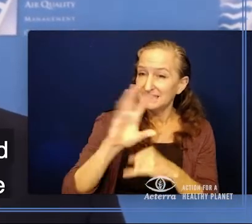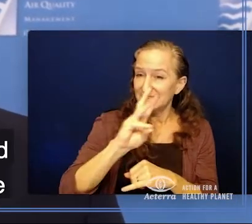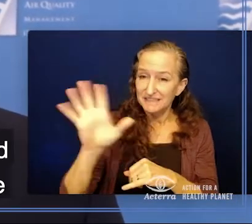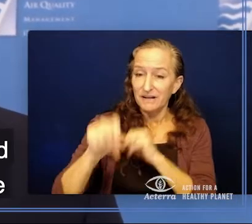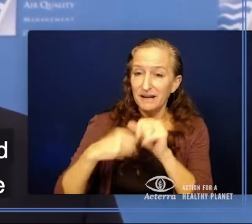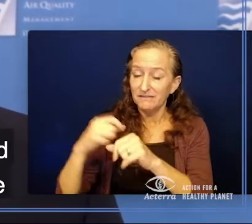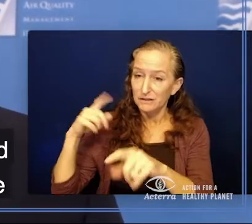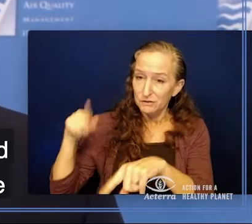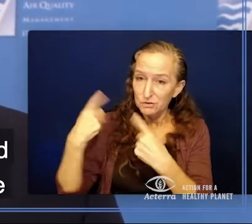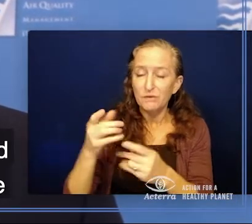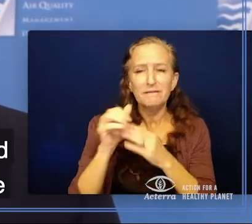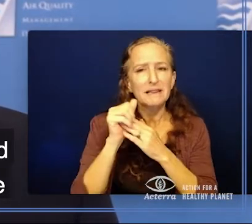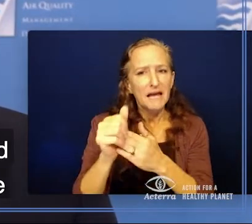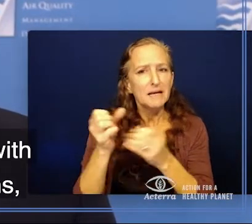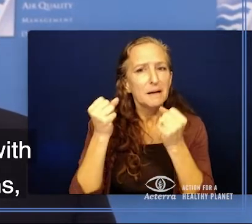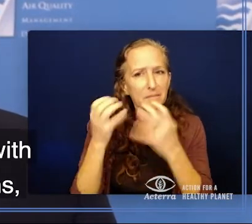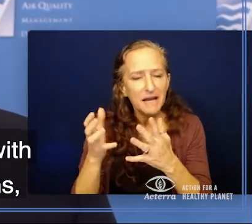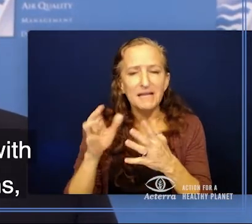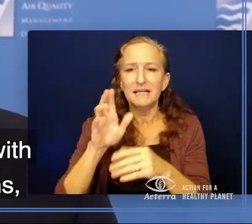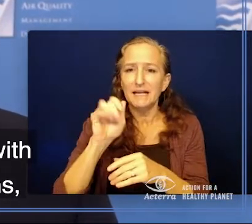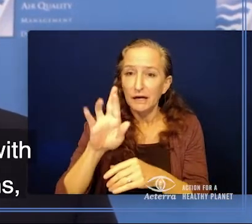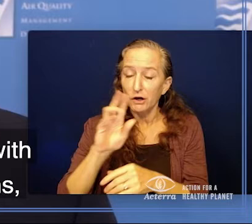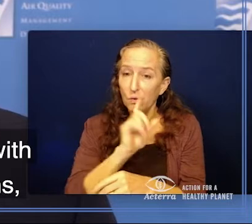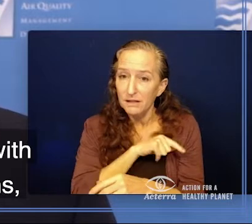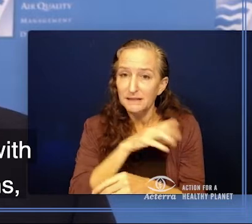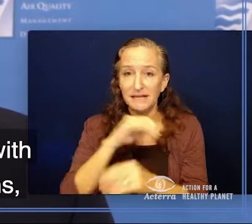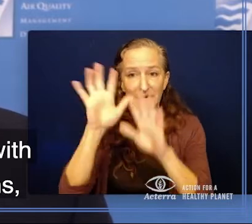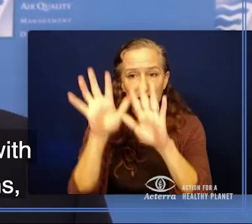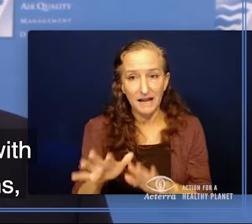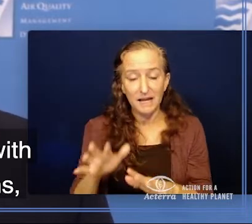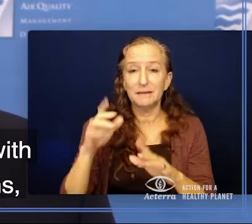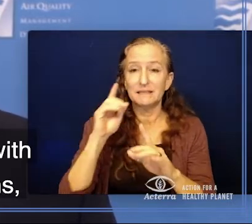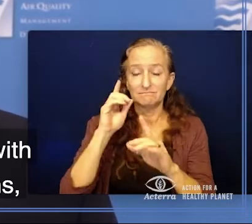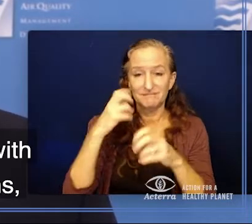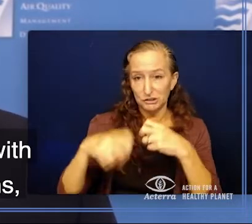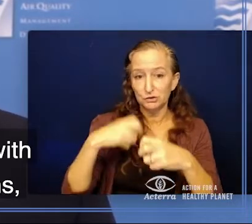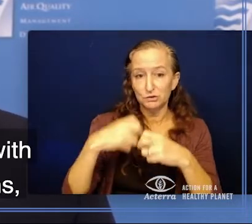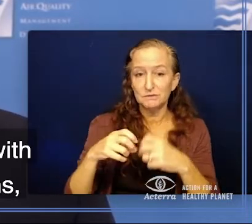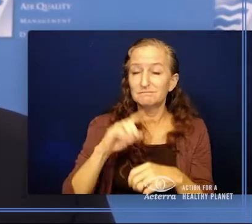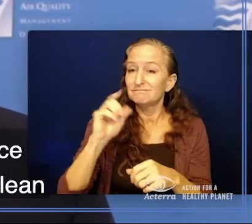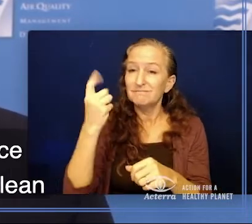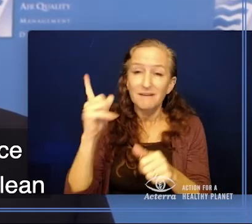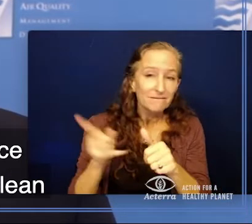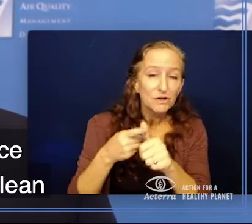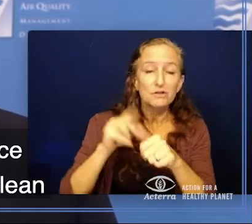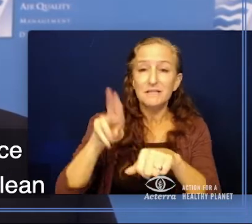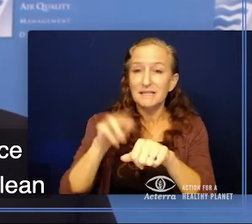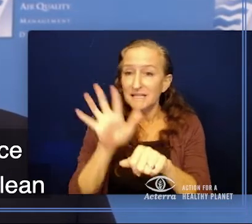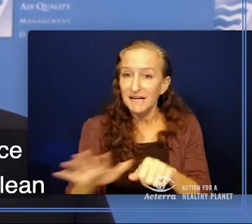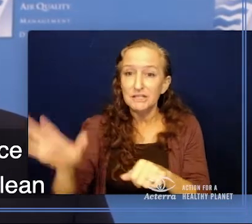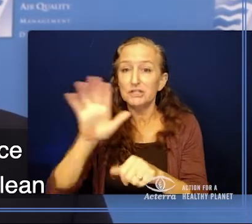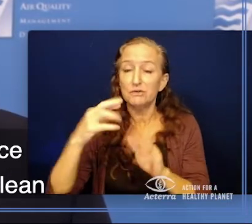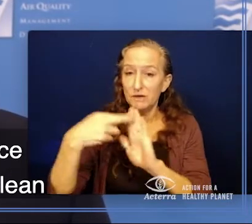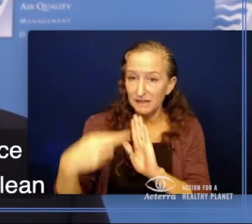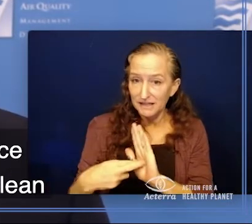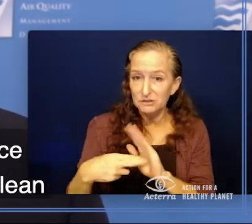air quality and climate issues, helping the region to meet these goals. With first-in-the-nation regulations, leading air quality compliance